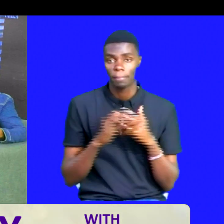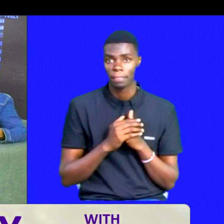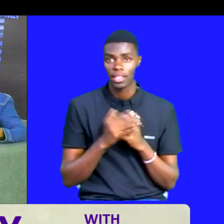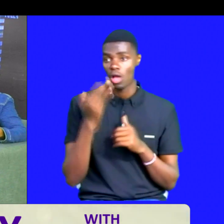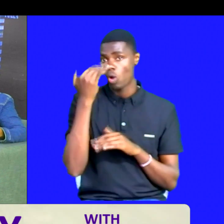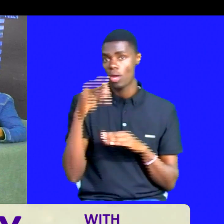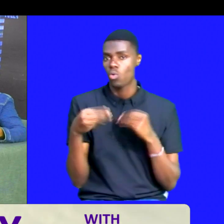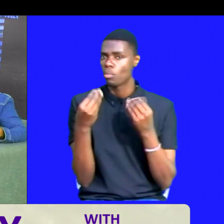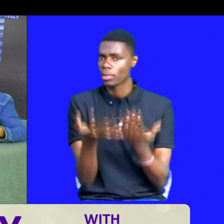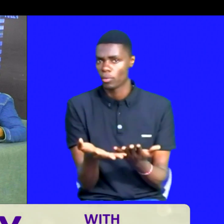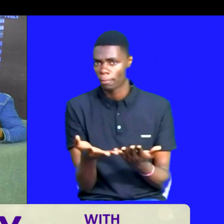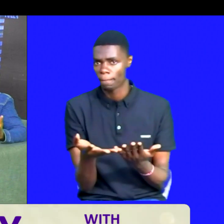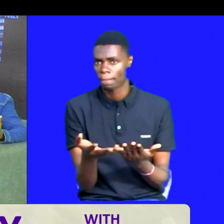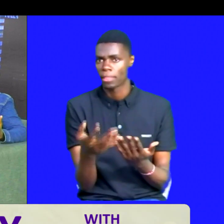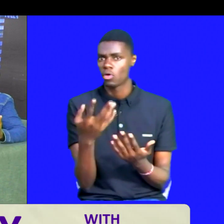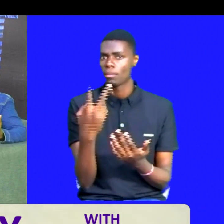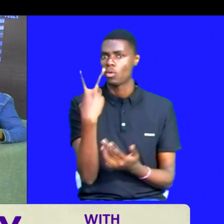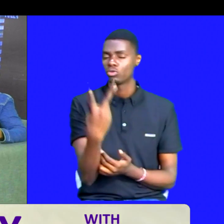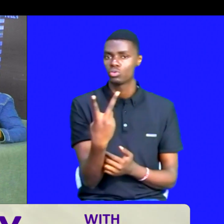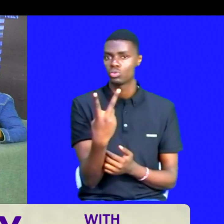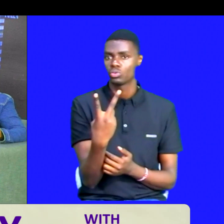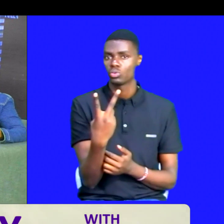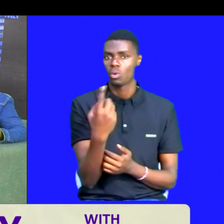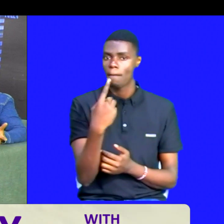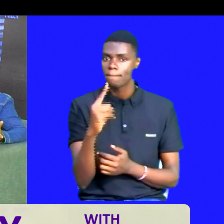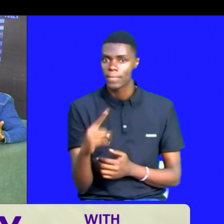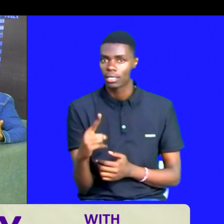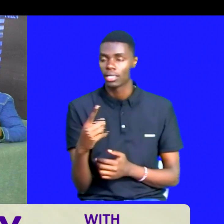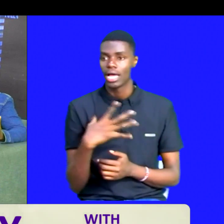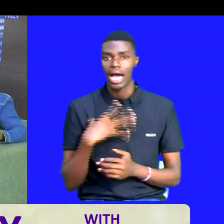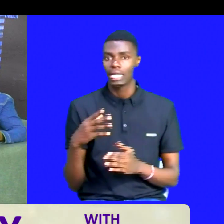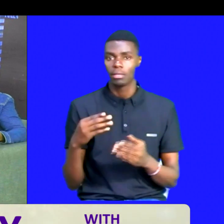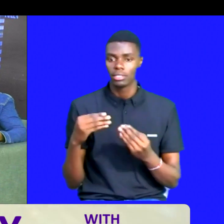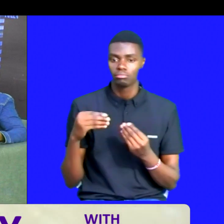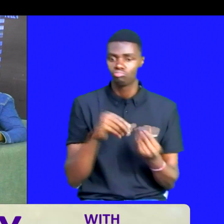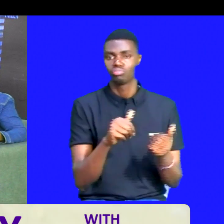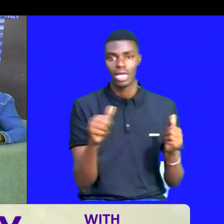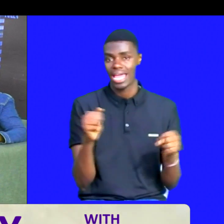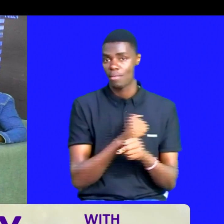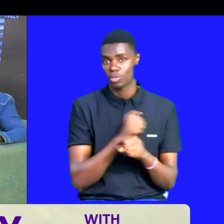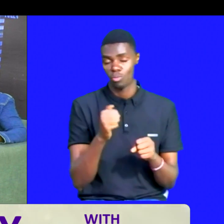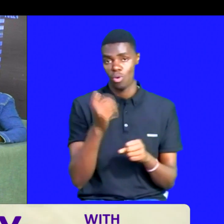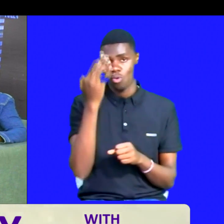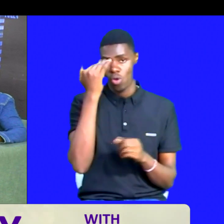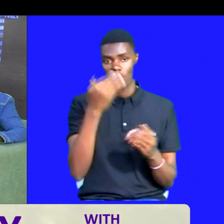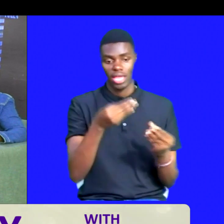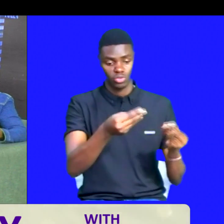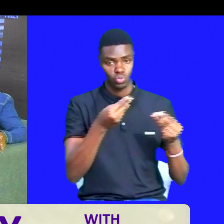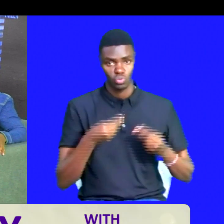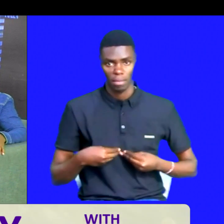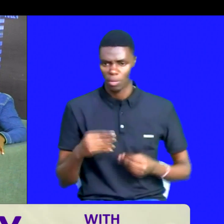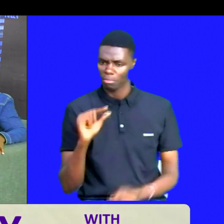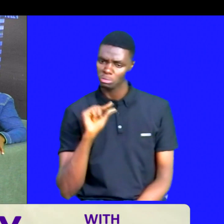given like 2 months and they can even deliver. Right. But with us we are given a